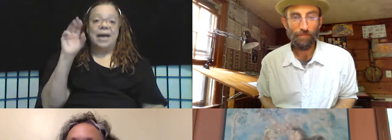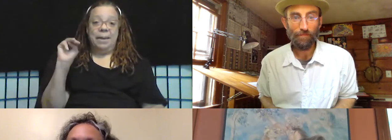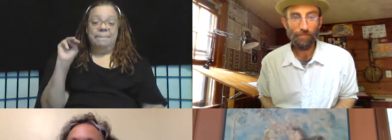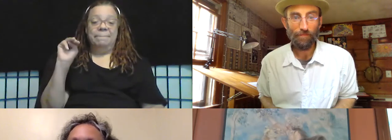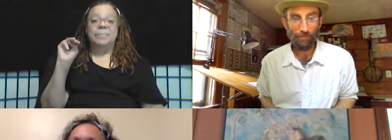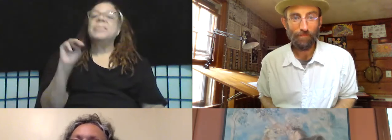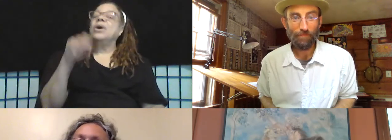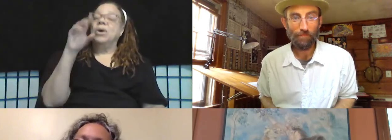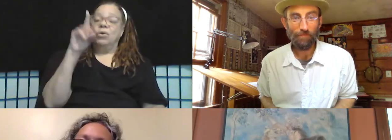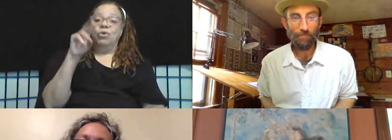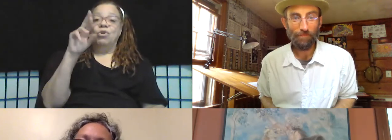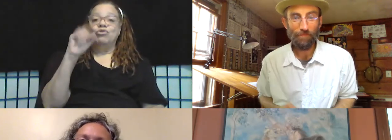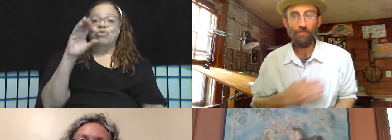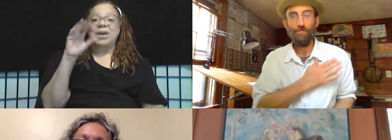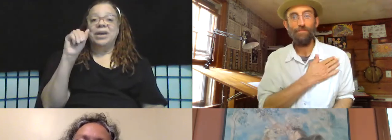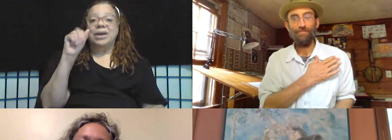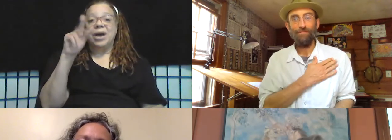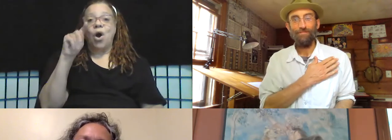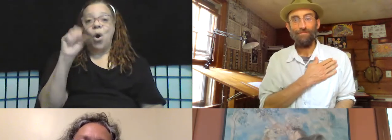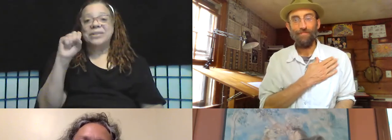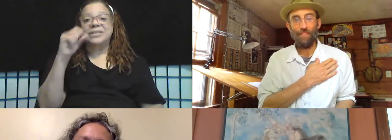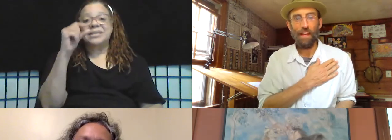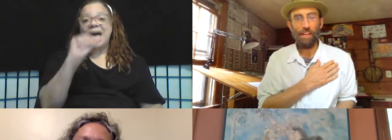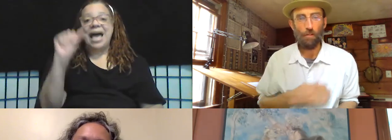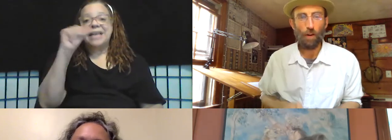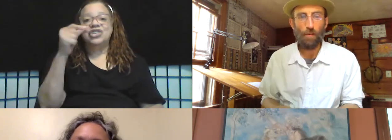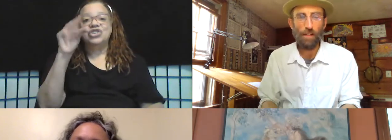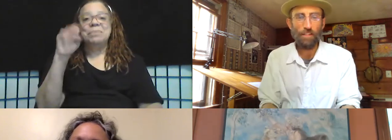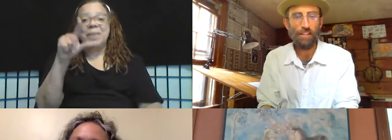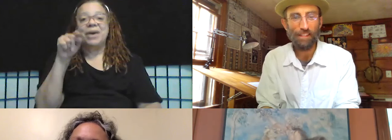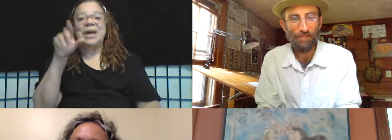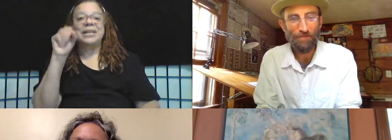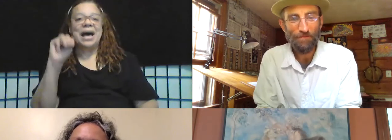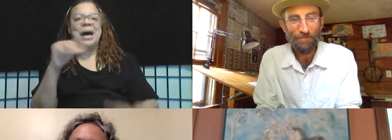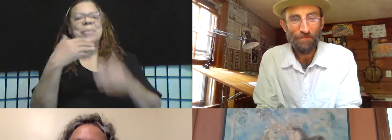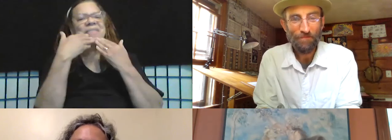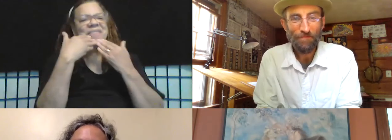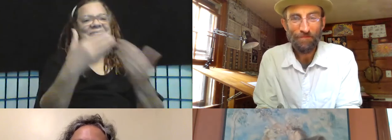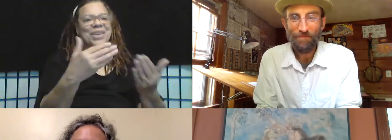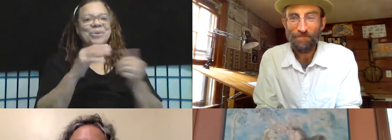dracutarts@gmail.com. Thank you so much for joining us. Yeah, thank you. Thank you. Great questions.